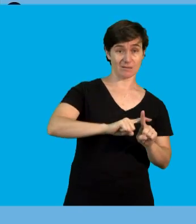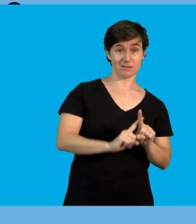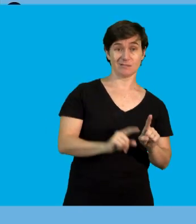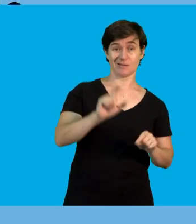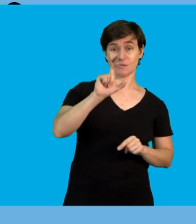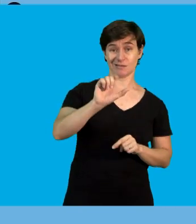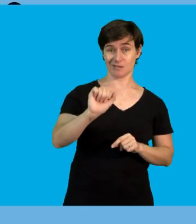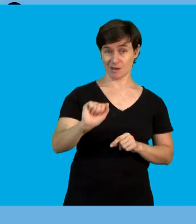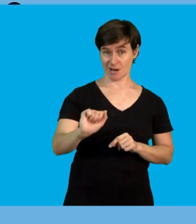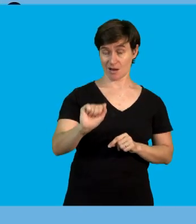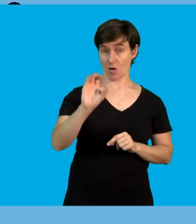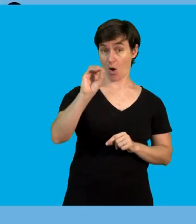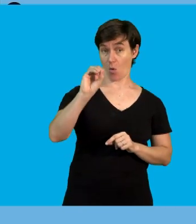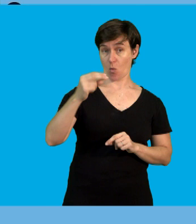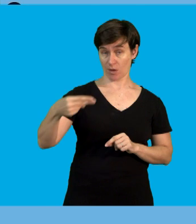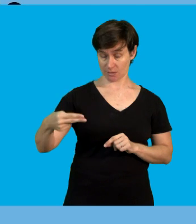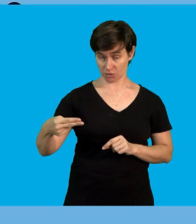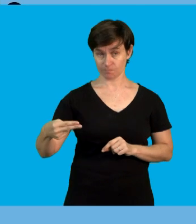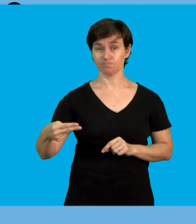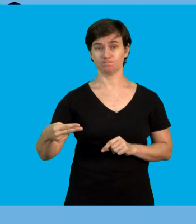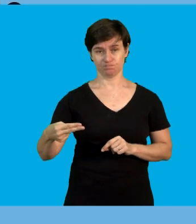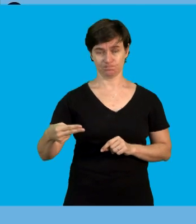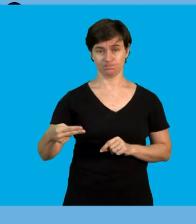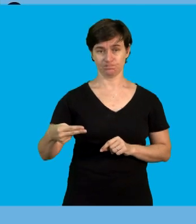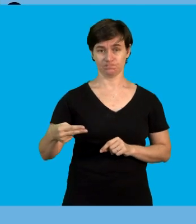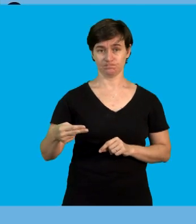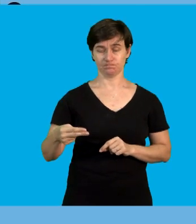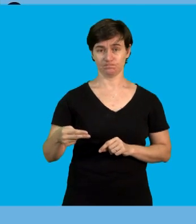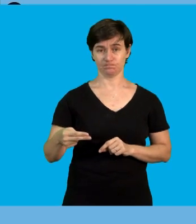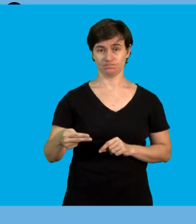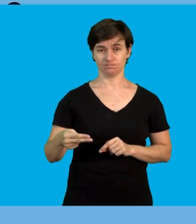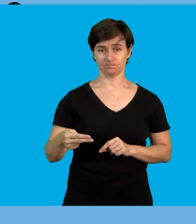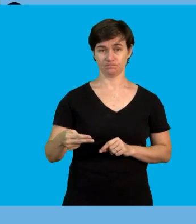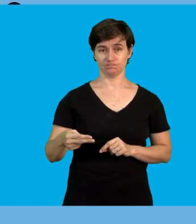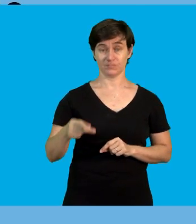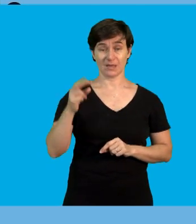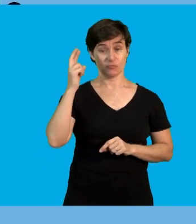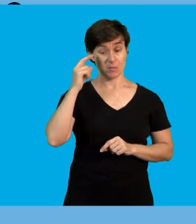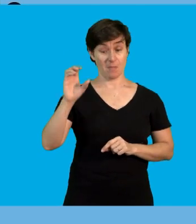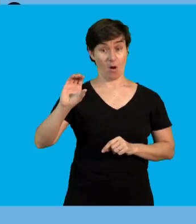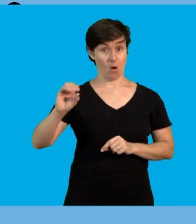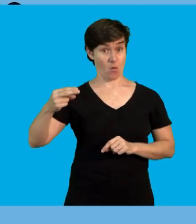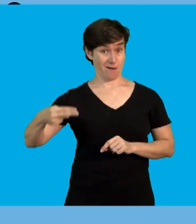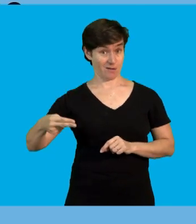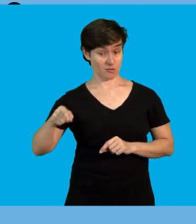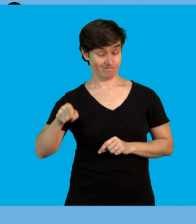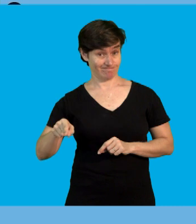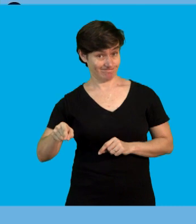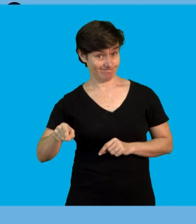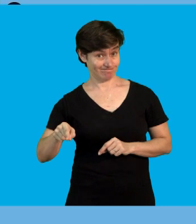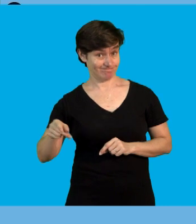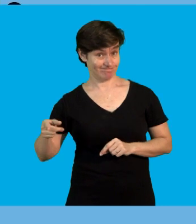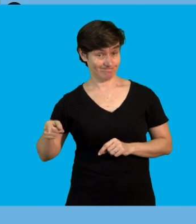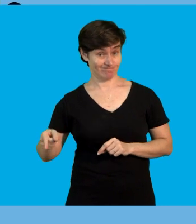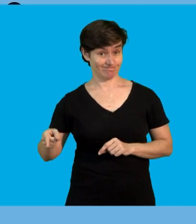plus calcium hydroxide, so it's CaOH, and then CaOH